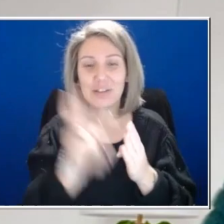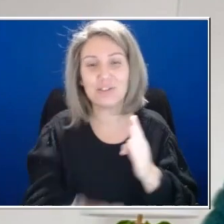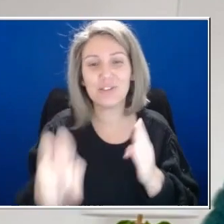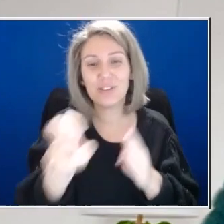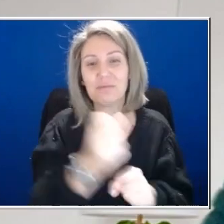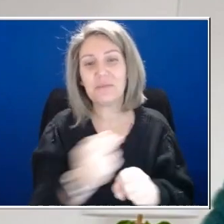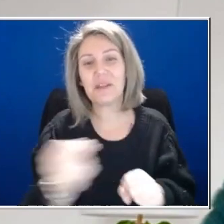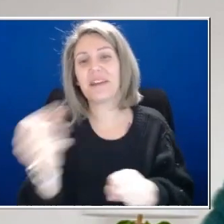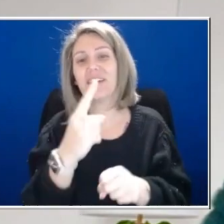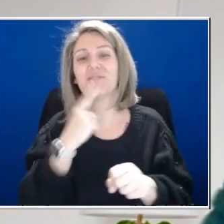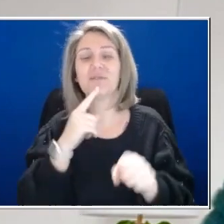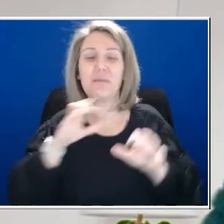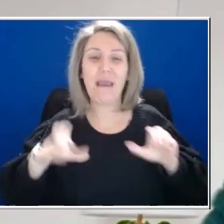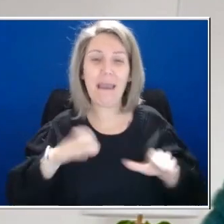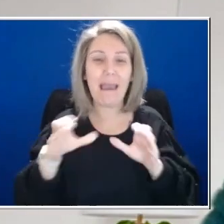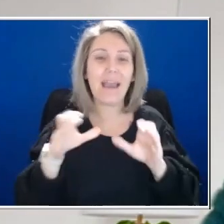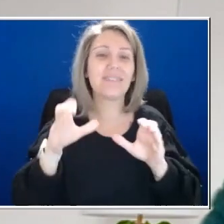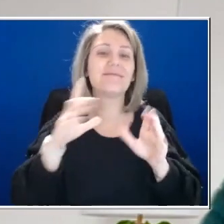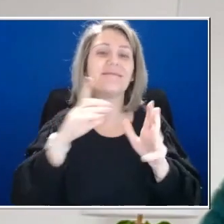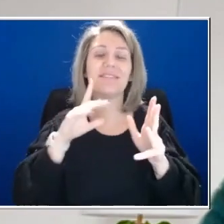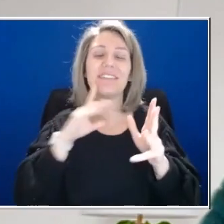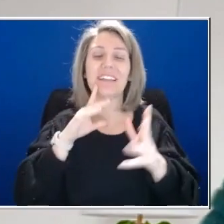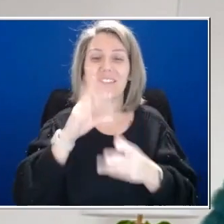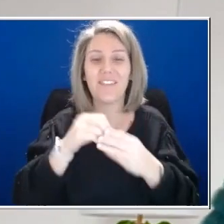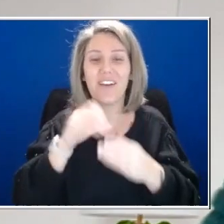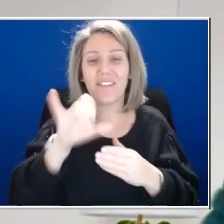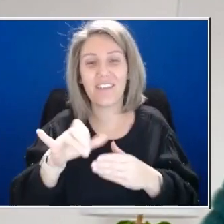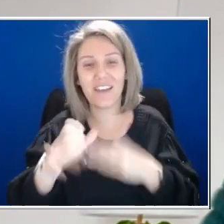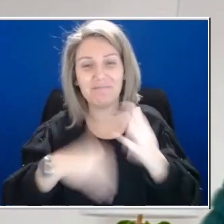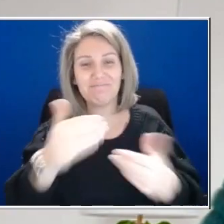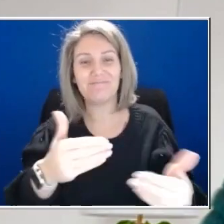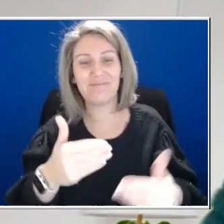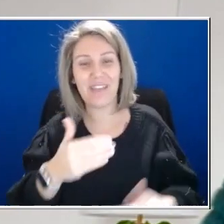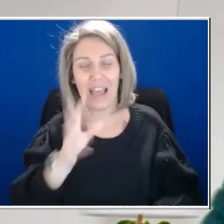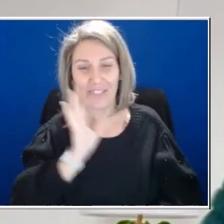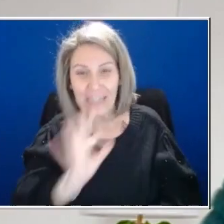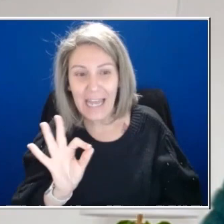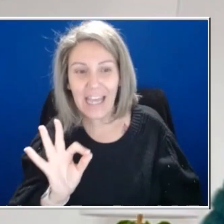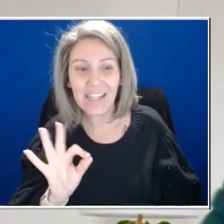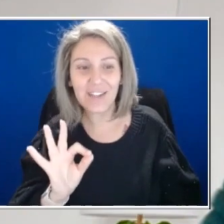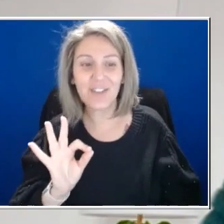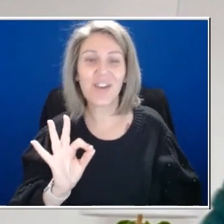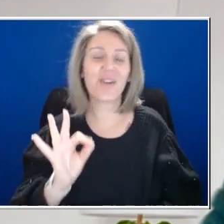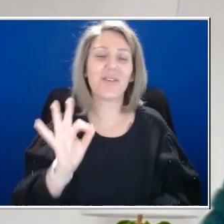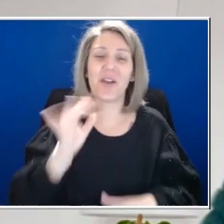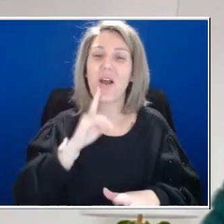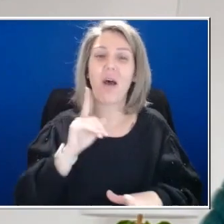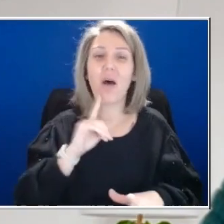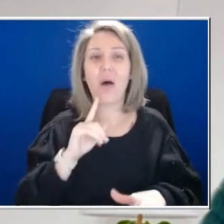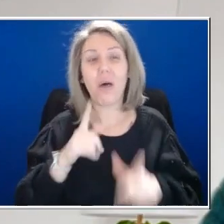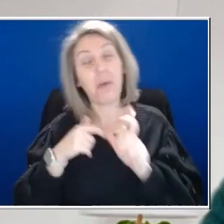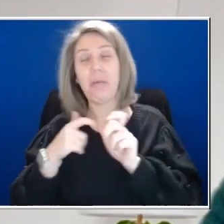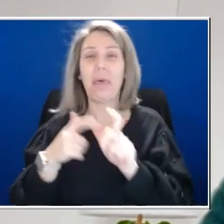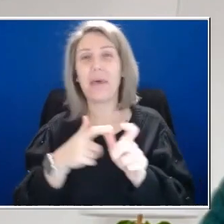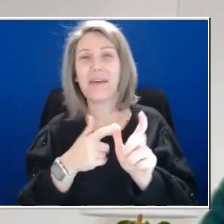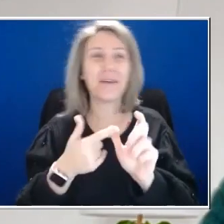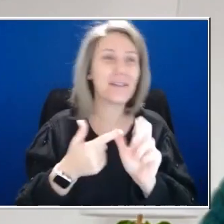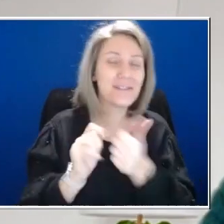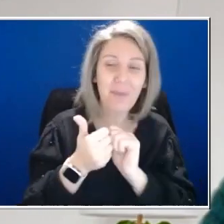actively involved in helping get that going. I've got a 9-year-old who's running around to all sorts of sports.